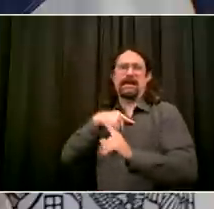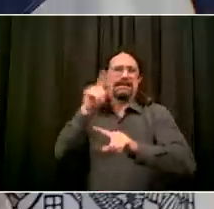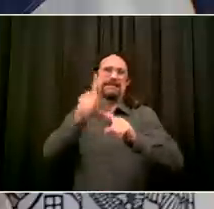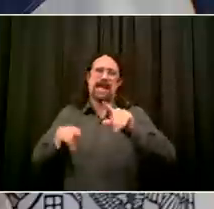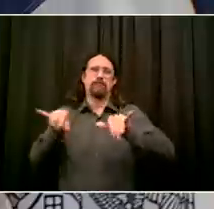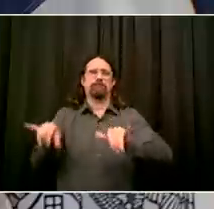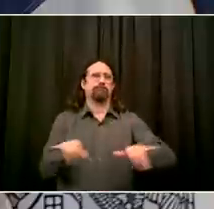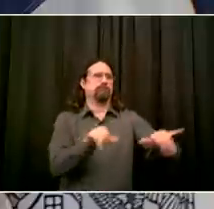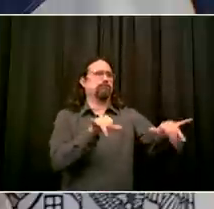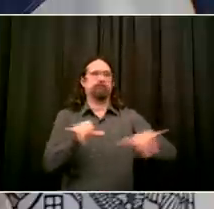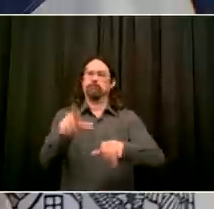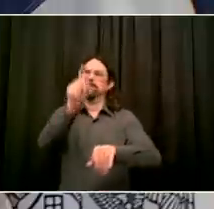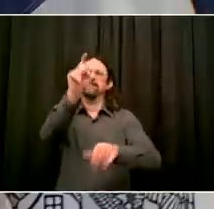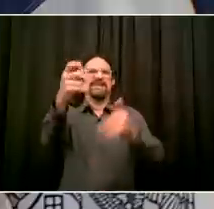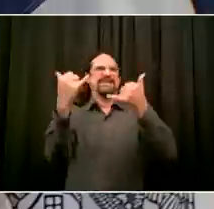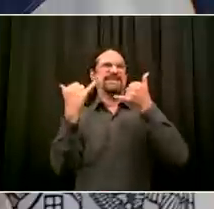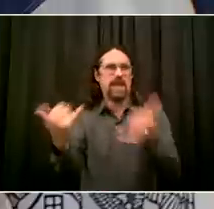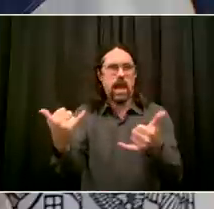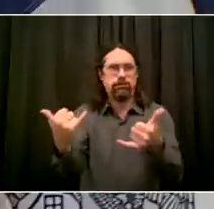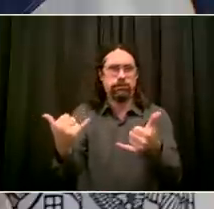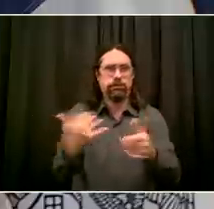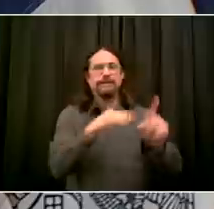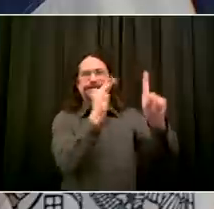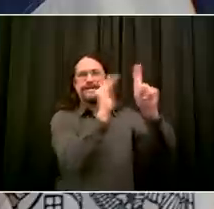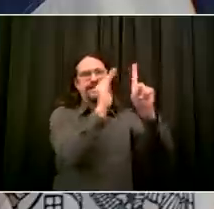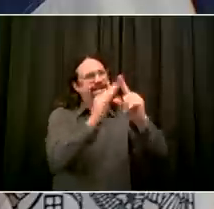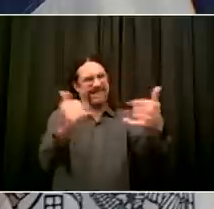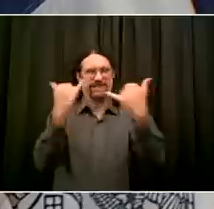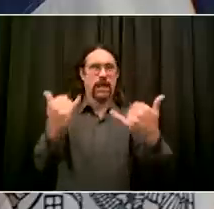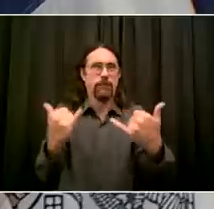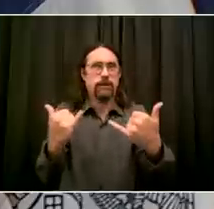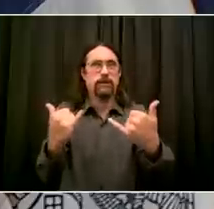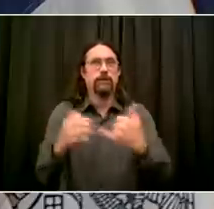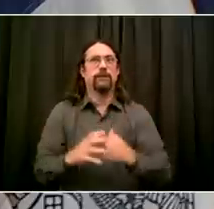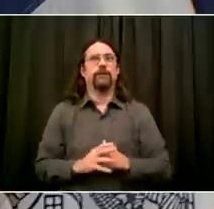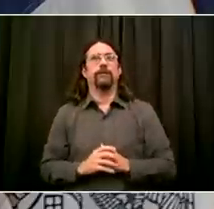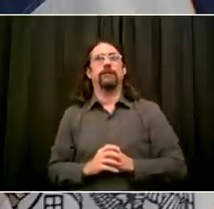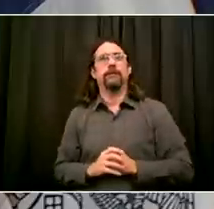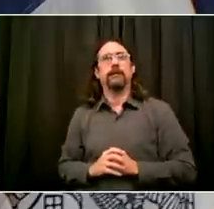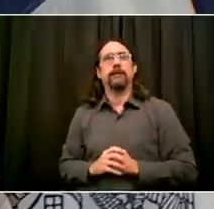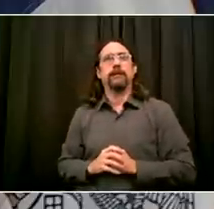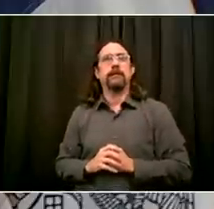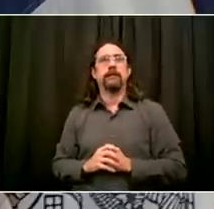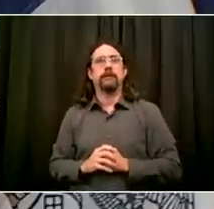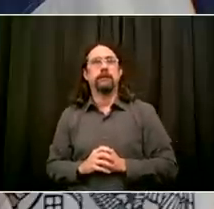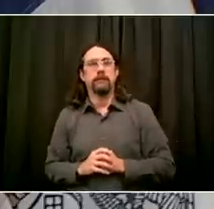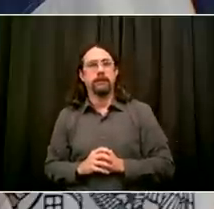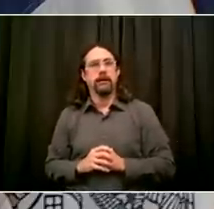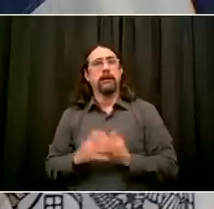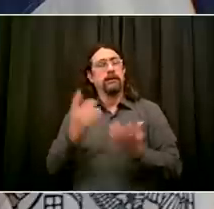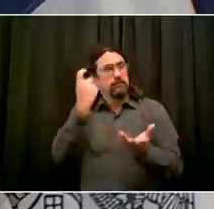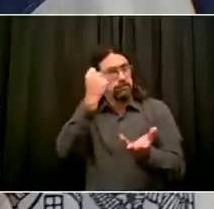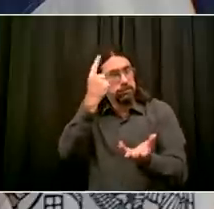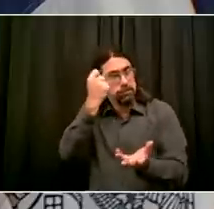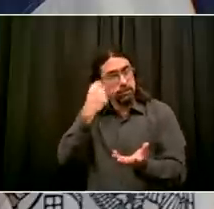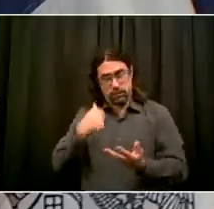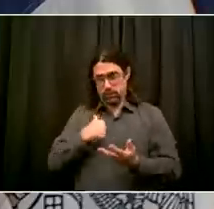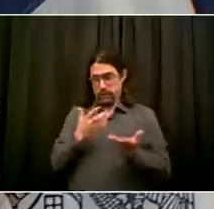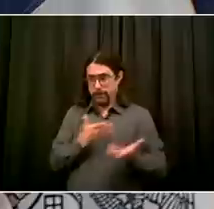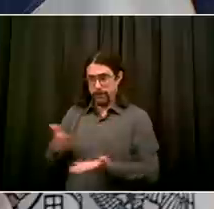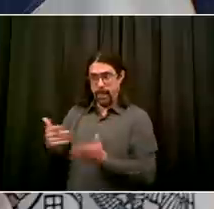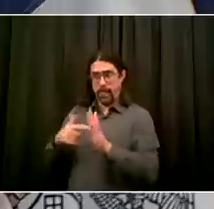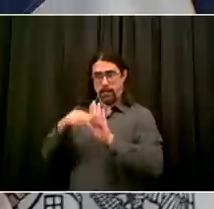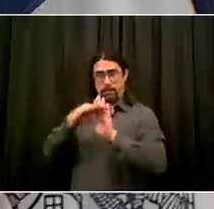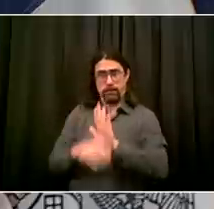just important they do it quickly and decisively so we can all move forward. So really, the proof's in the pudding, Henry. So long as we keep